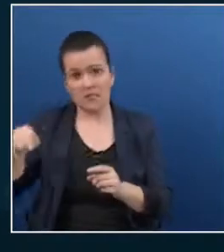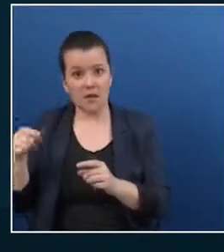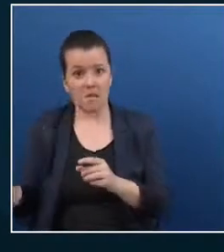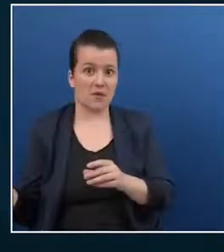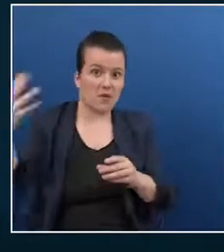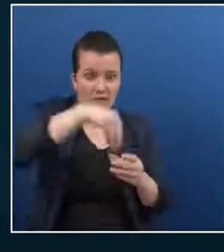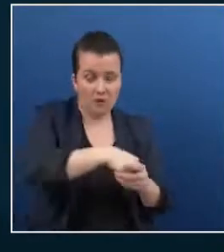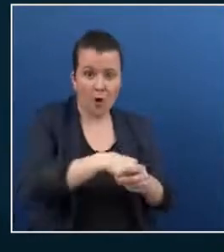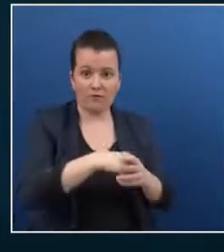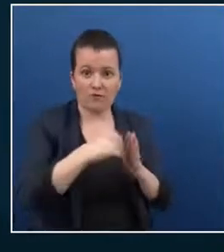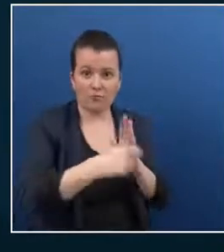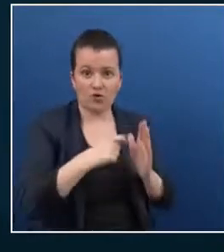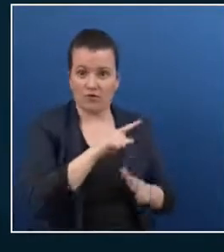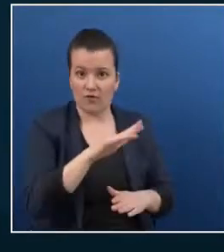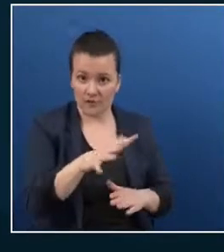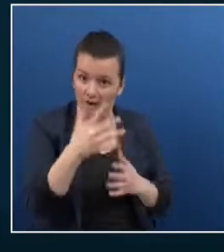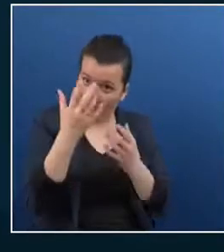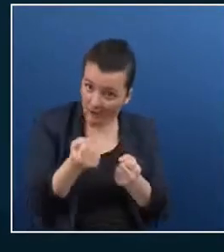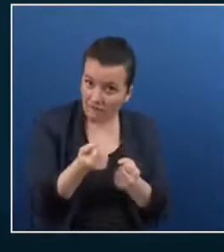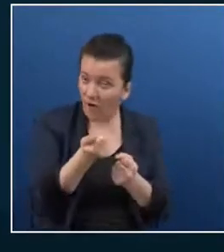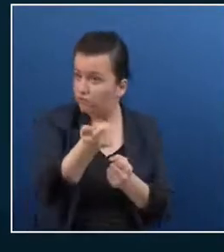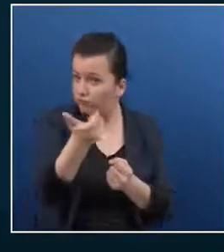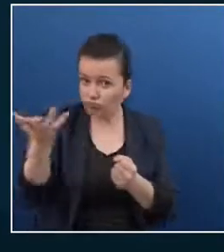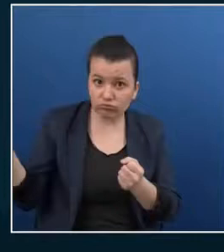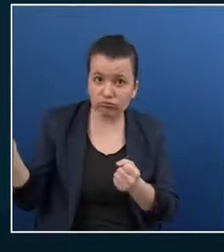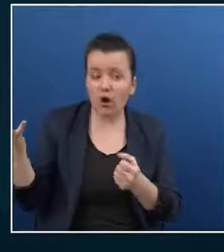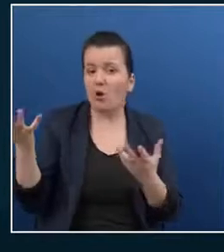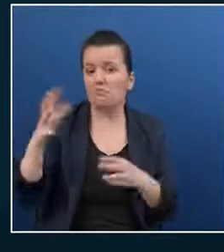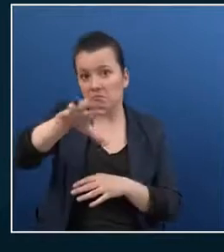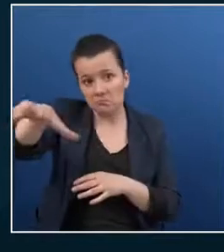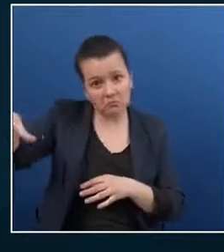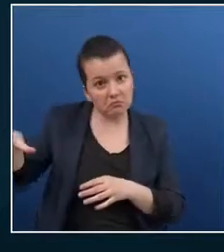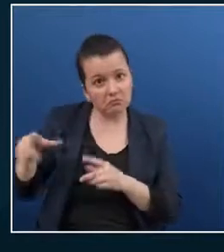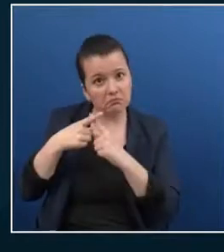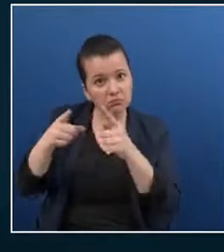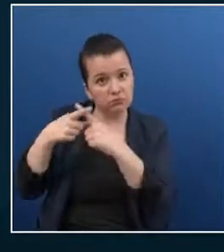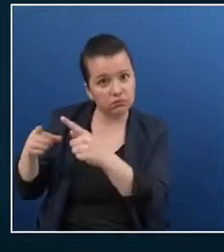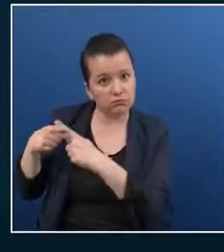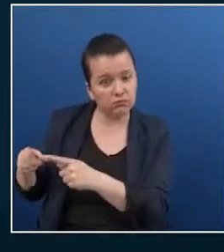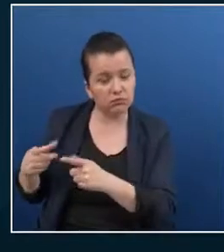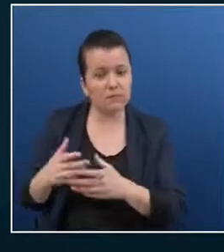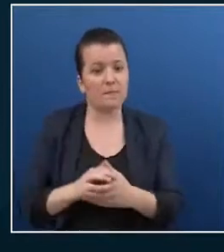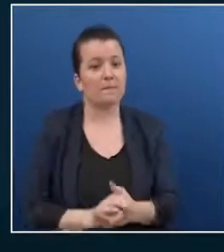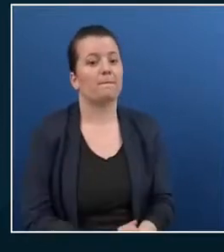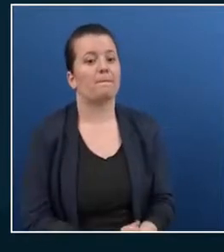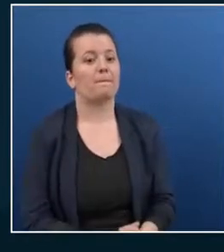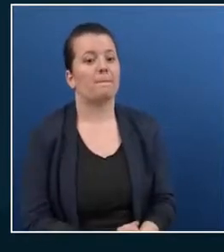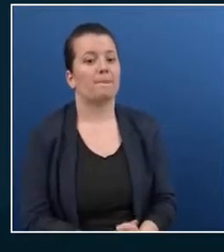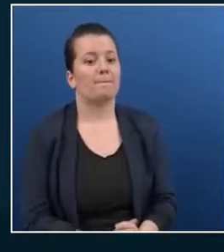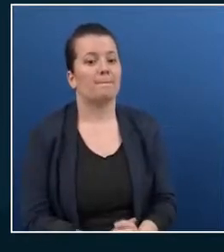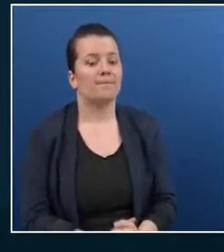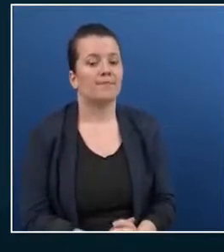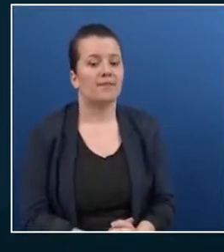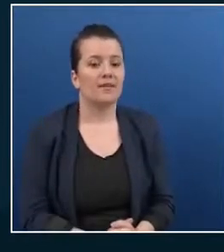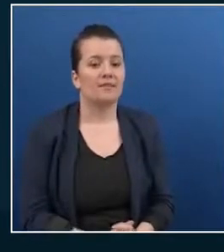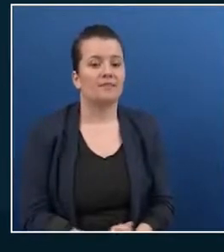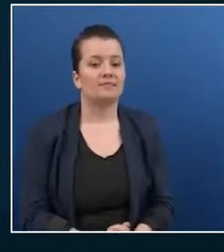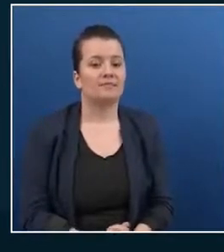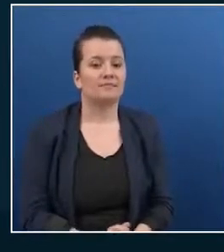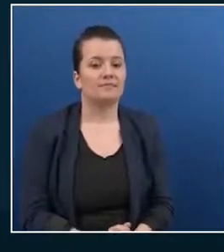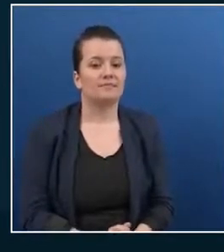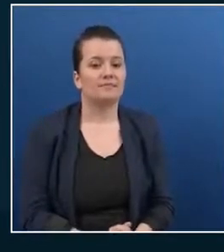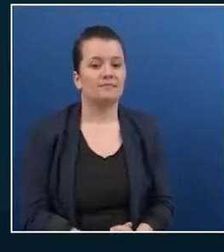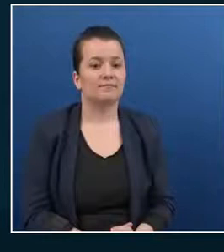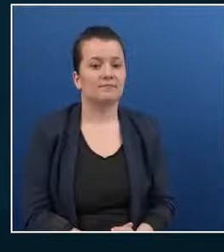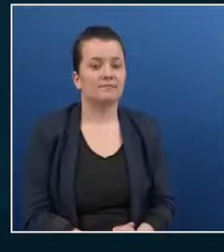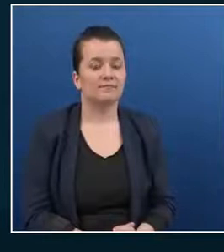too? So what's interesting is that, especially, and I'll,